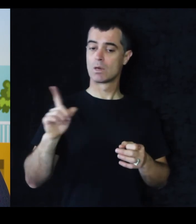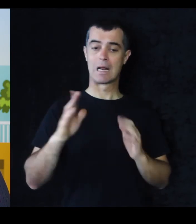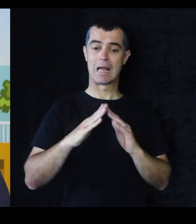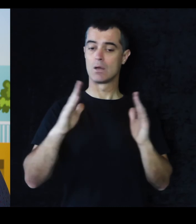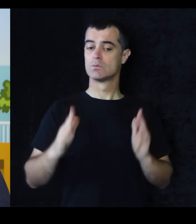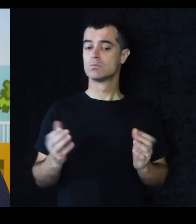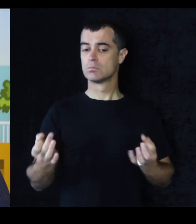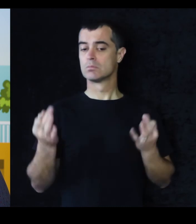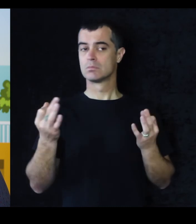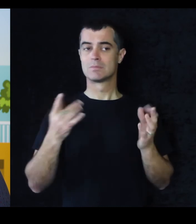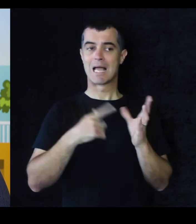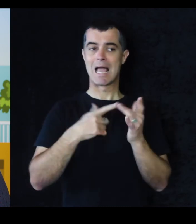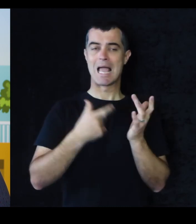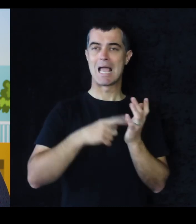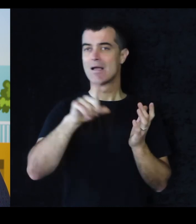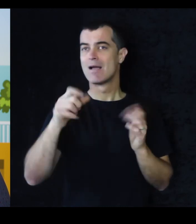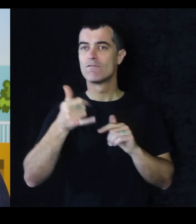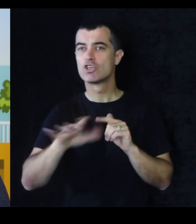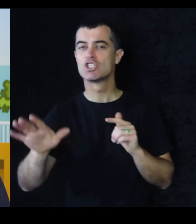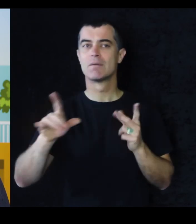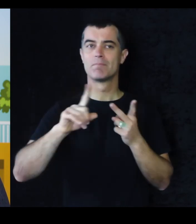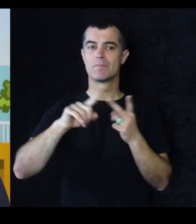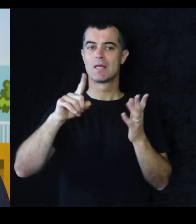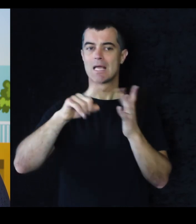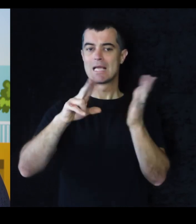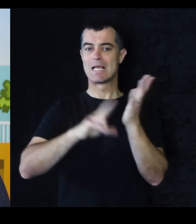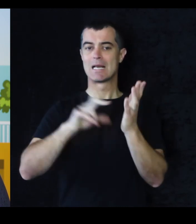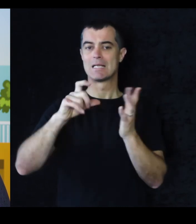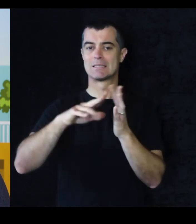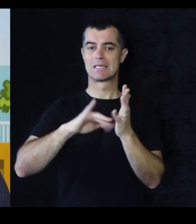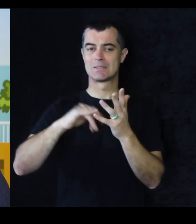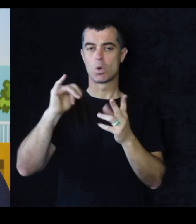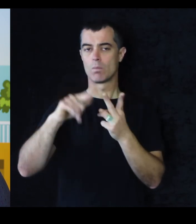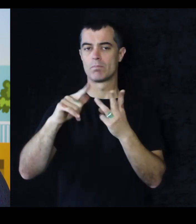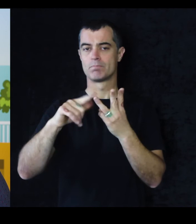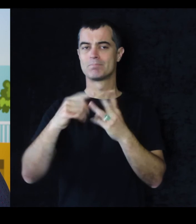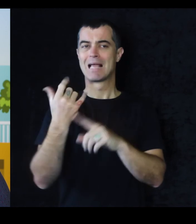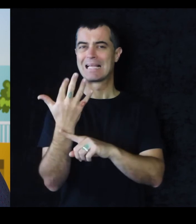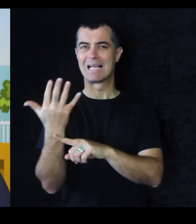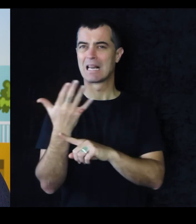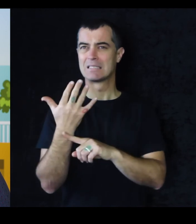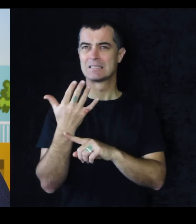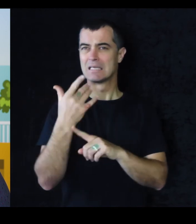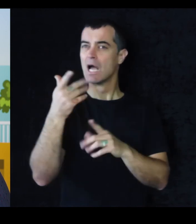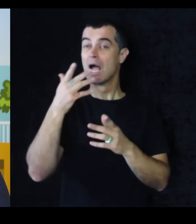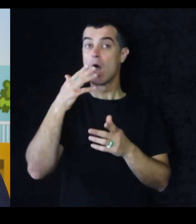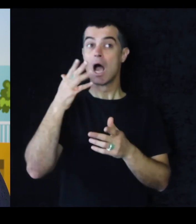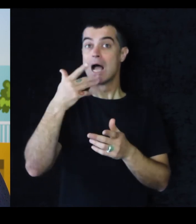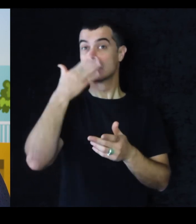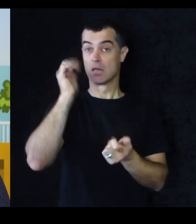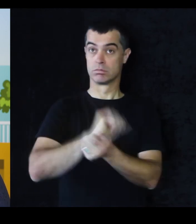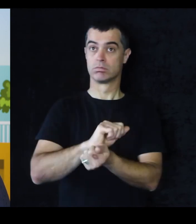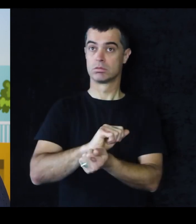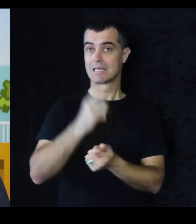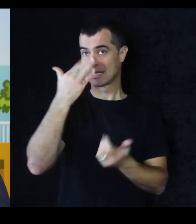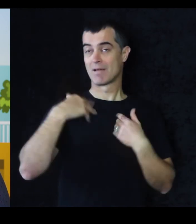hasn't had a lot of air freshener, hasn't had a lot of incense or scented candles, because that stuff really sticks to the walls and it can give me migraines, it can